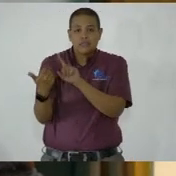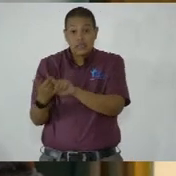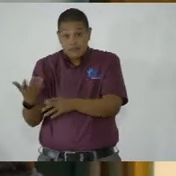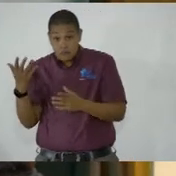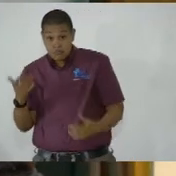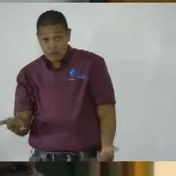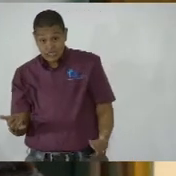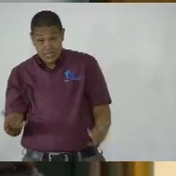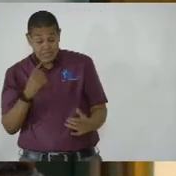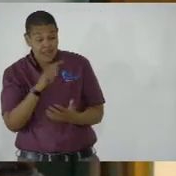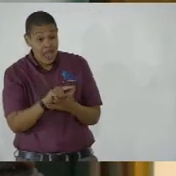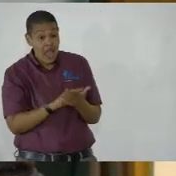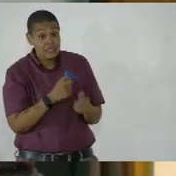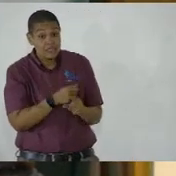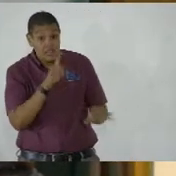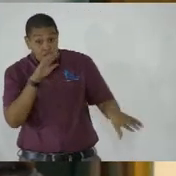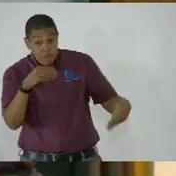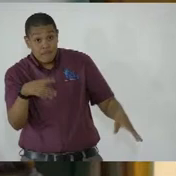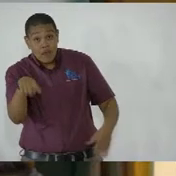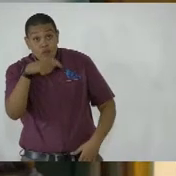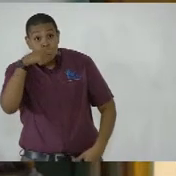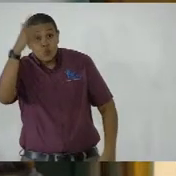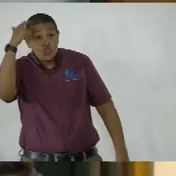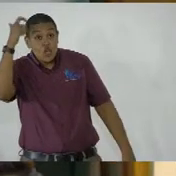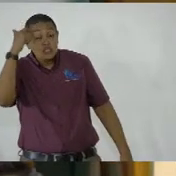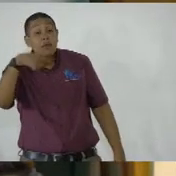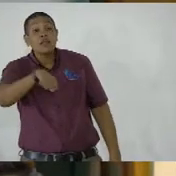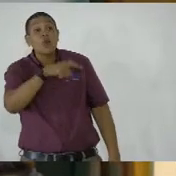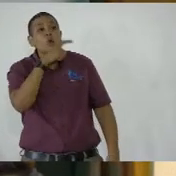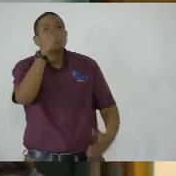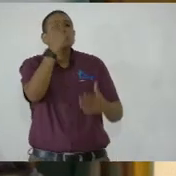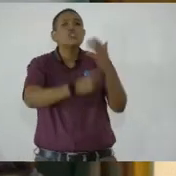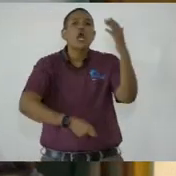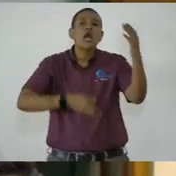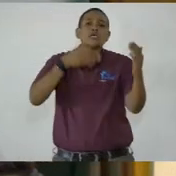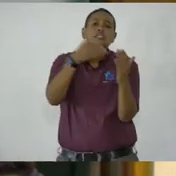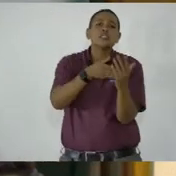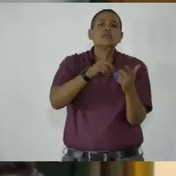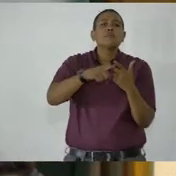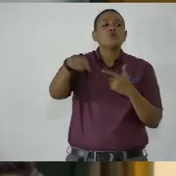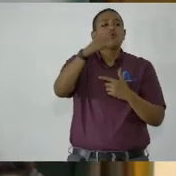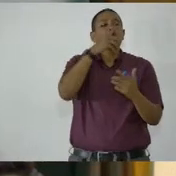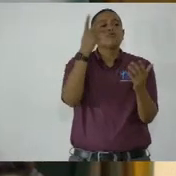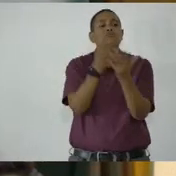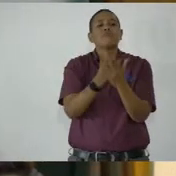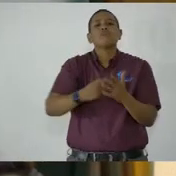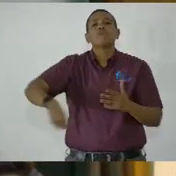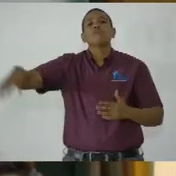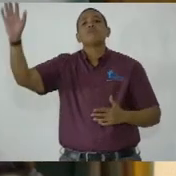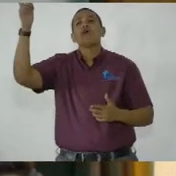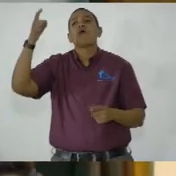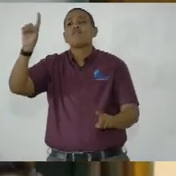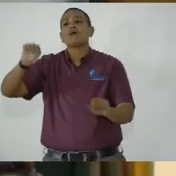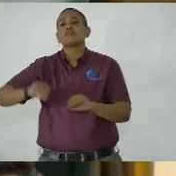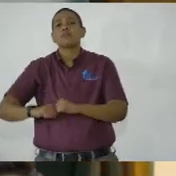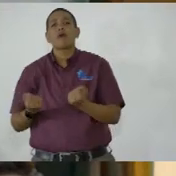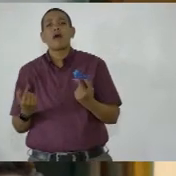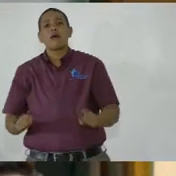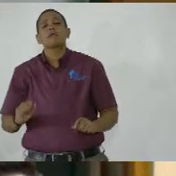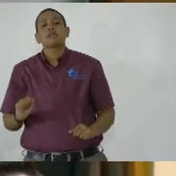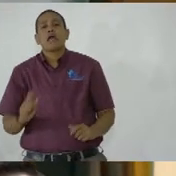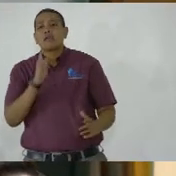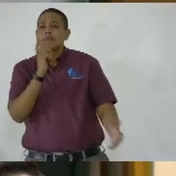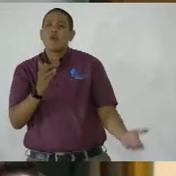Act provides that those suspected, those charged, and those convicted of committing an offence can be